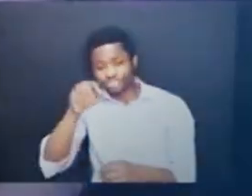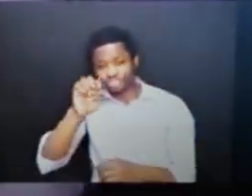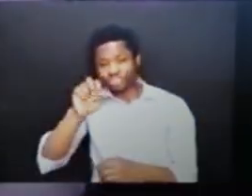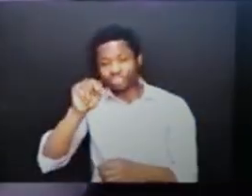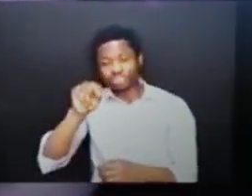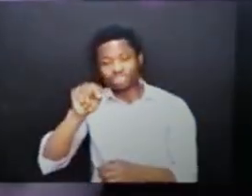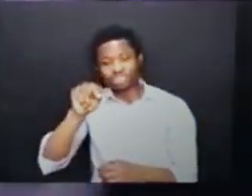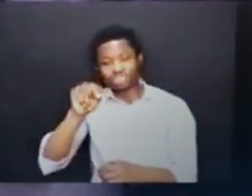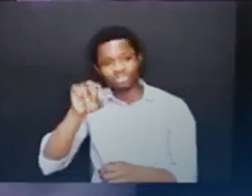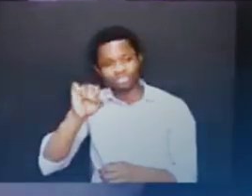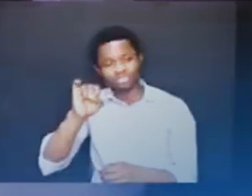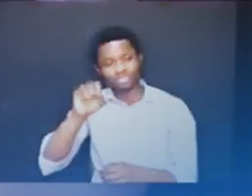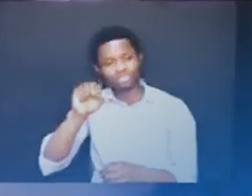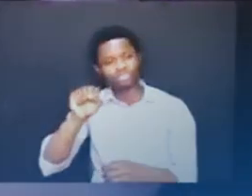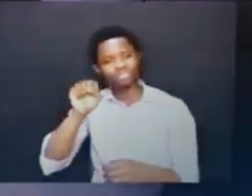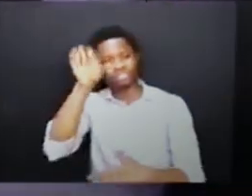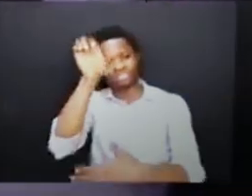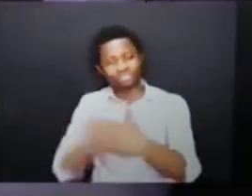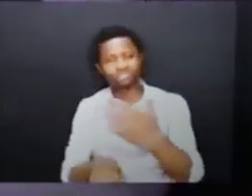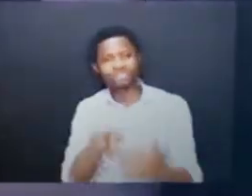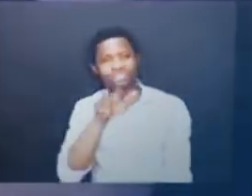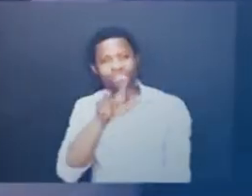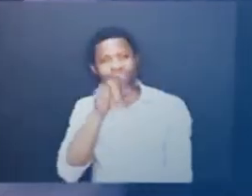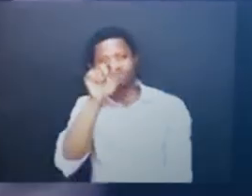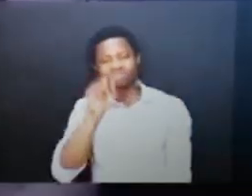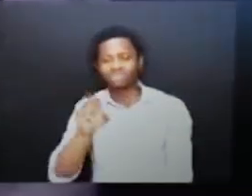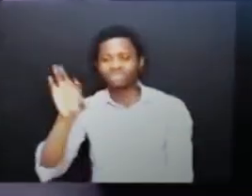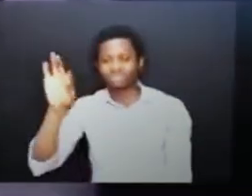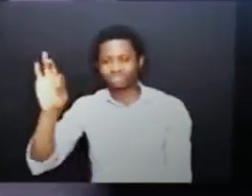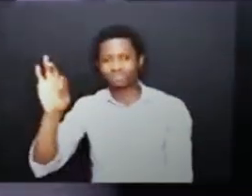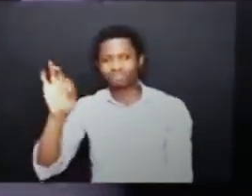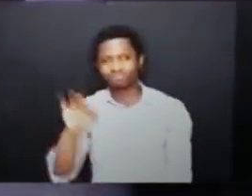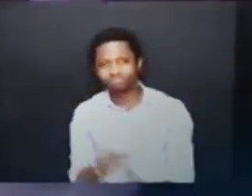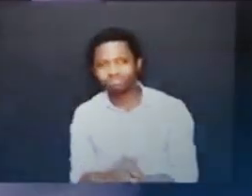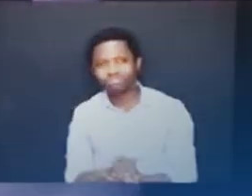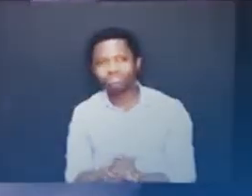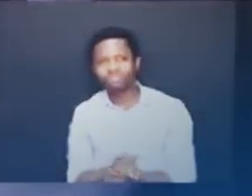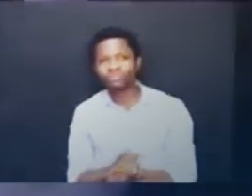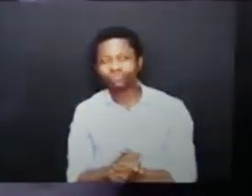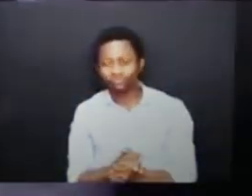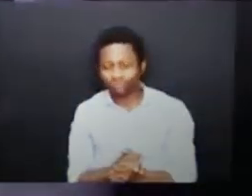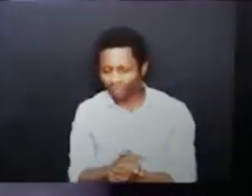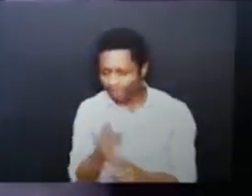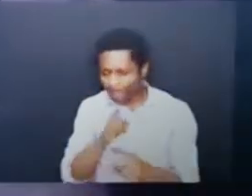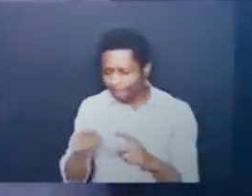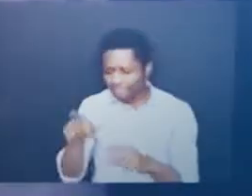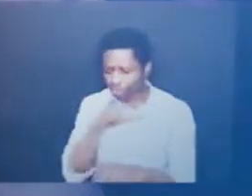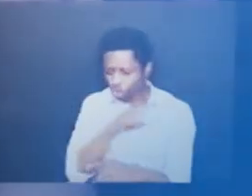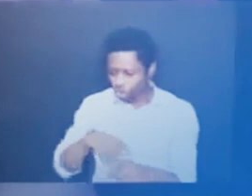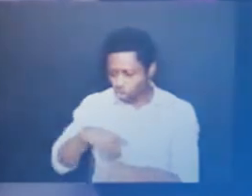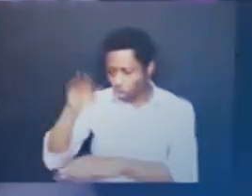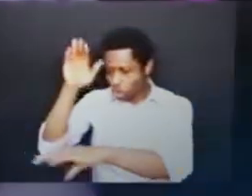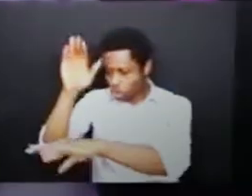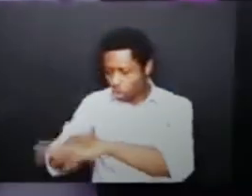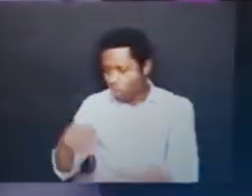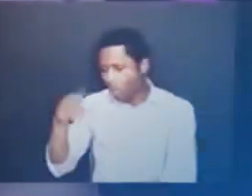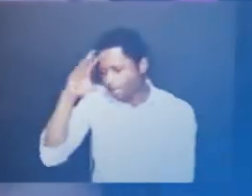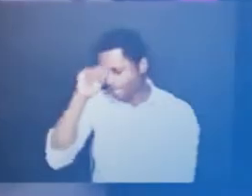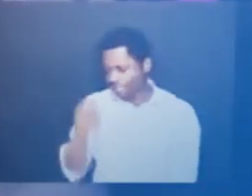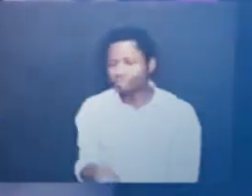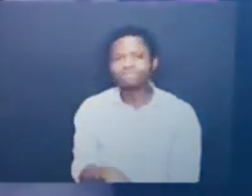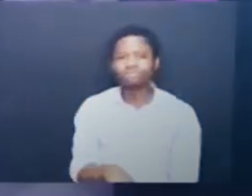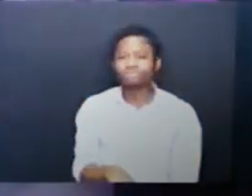text. Pay attention to it. But the Lord God called a man. Where are